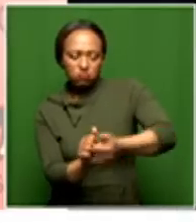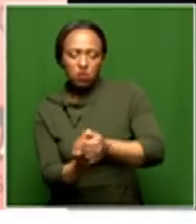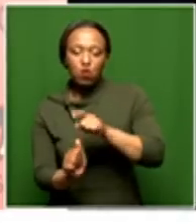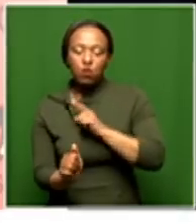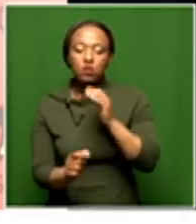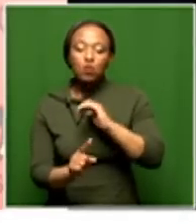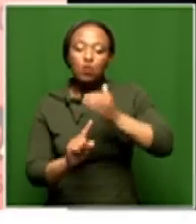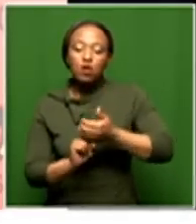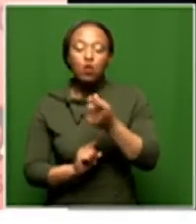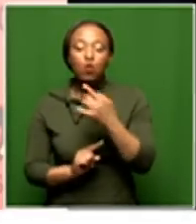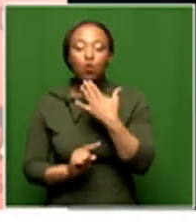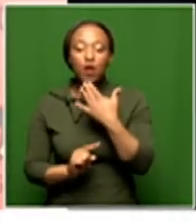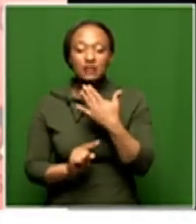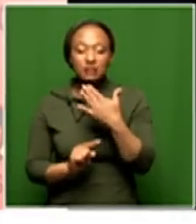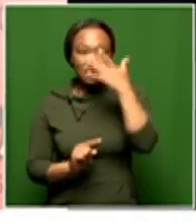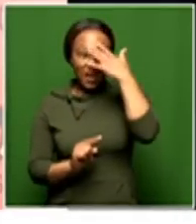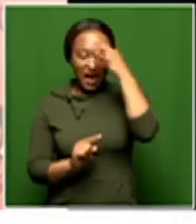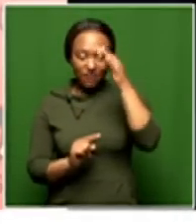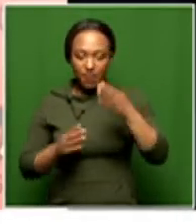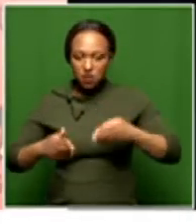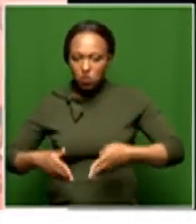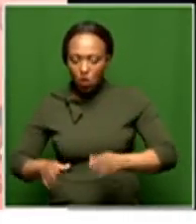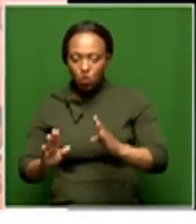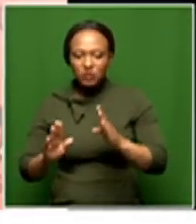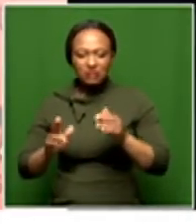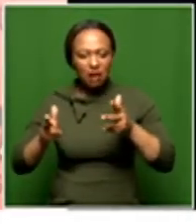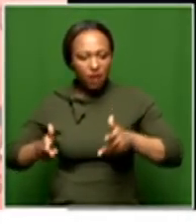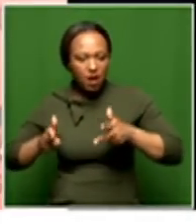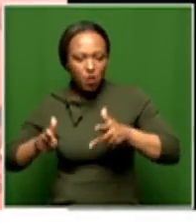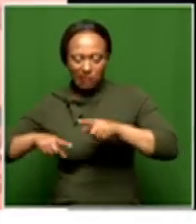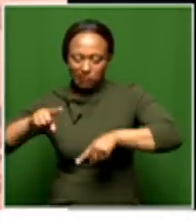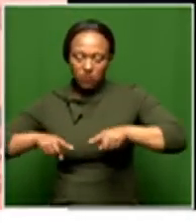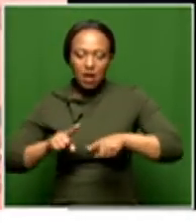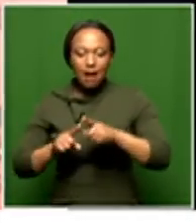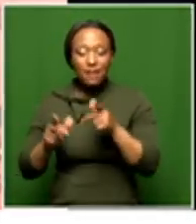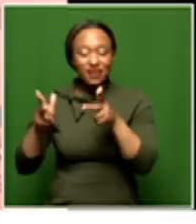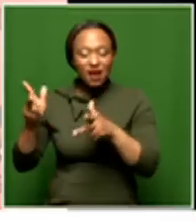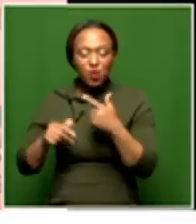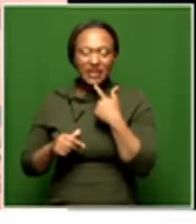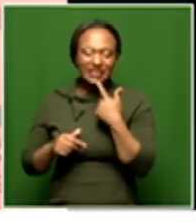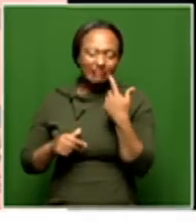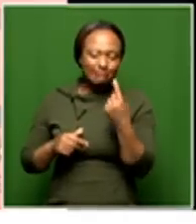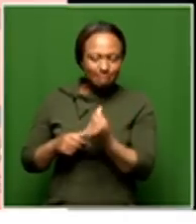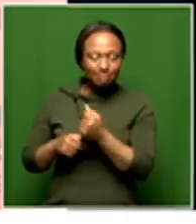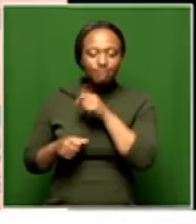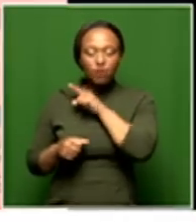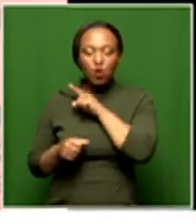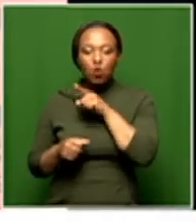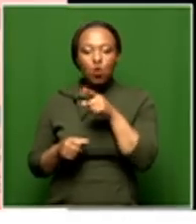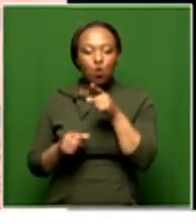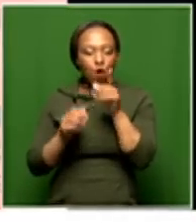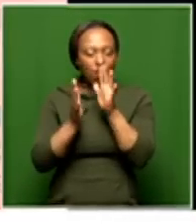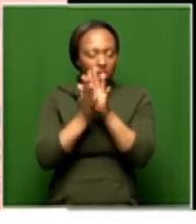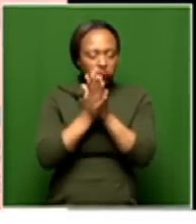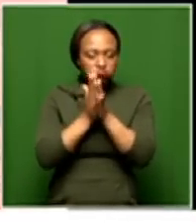protect public infrastructure. But the one in railways has been the most disconcerting to us because of the